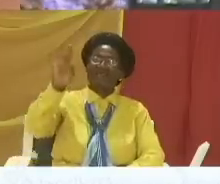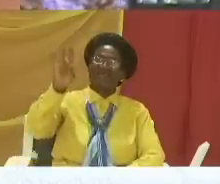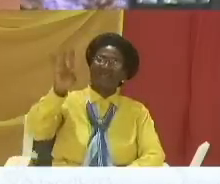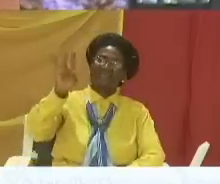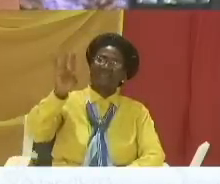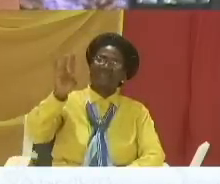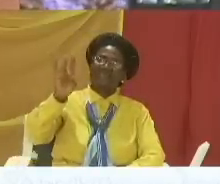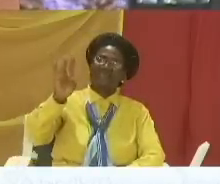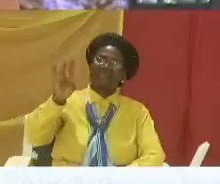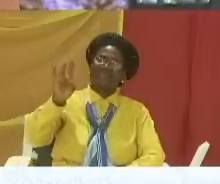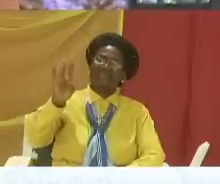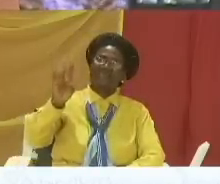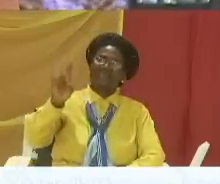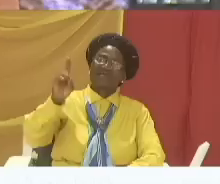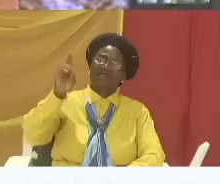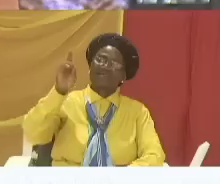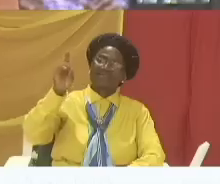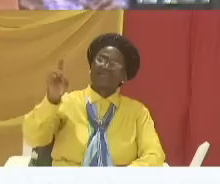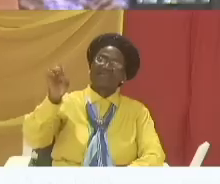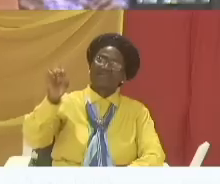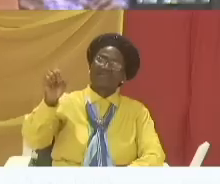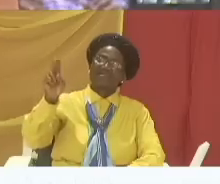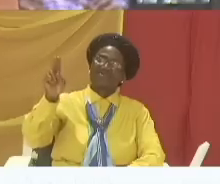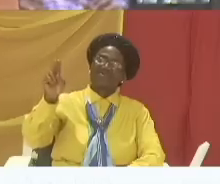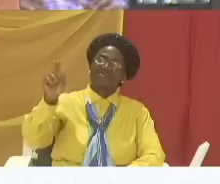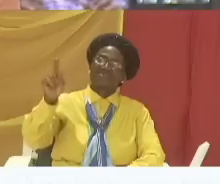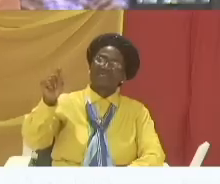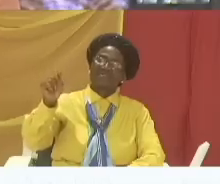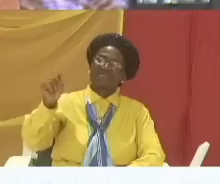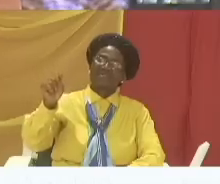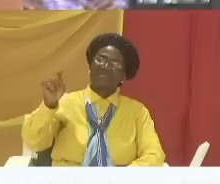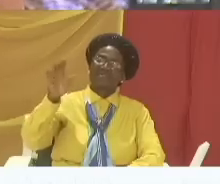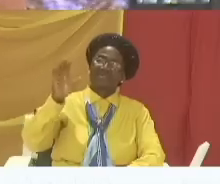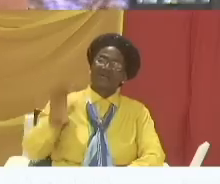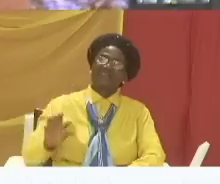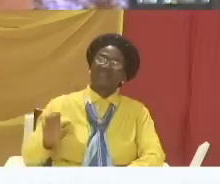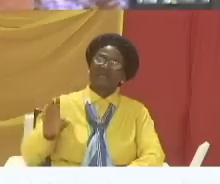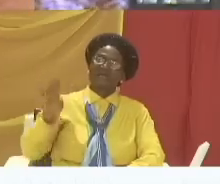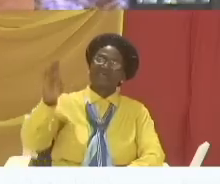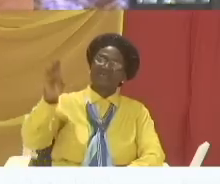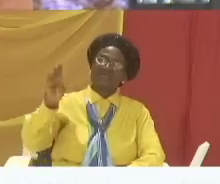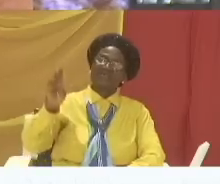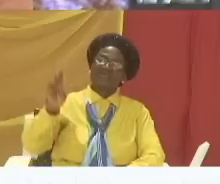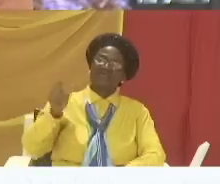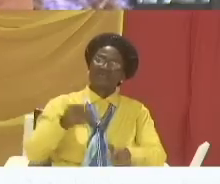Deuteronomy 7 from verse